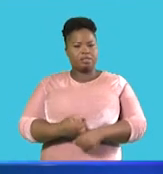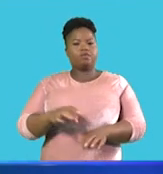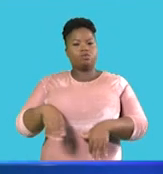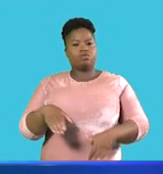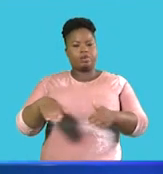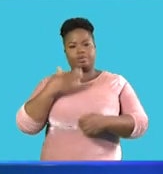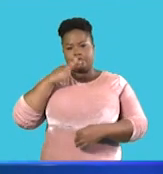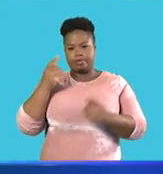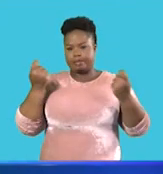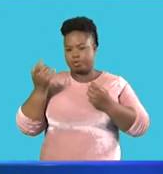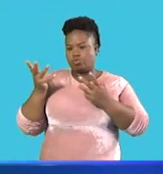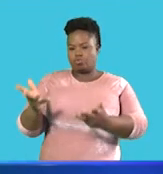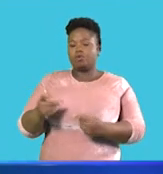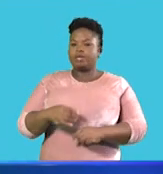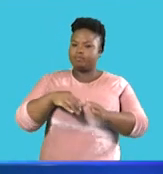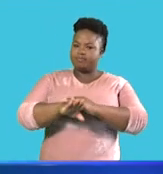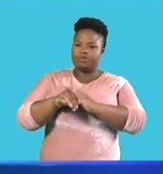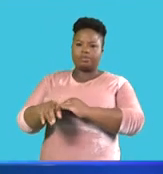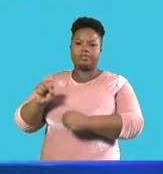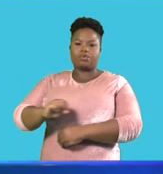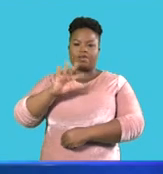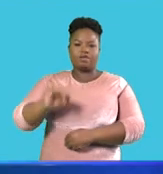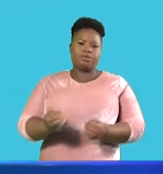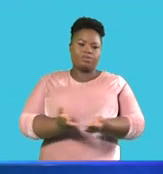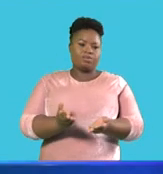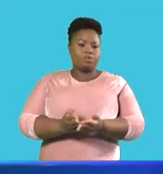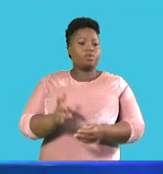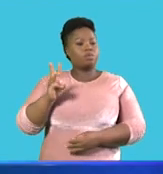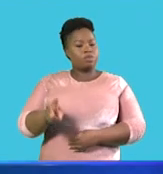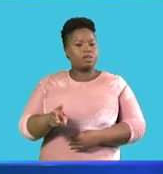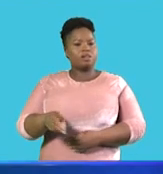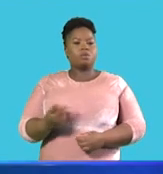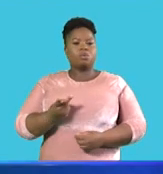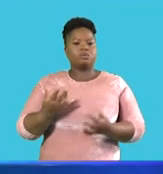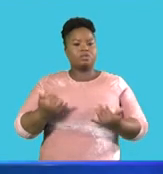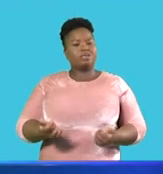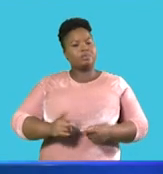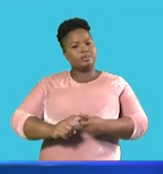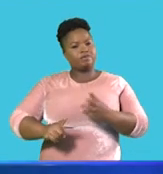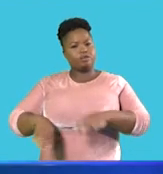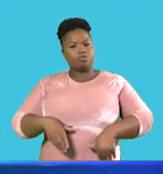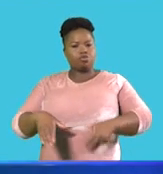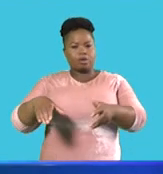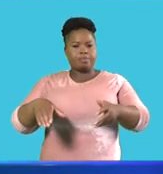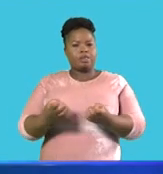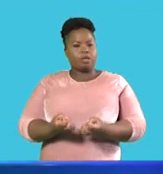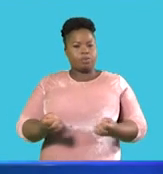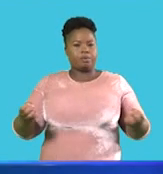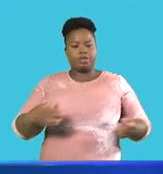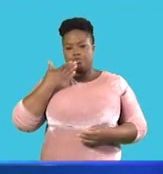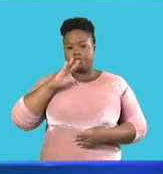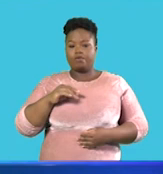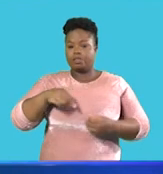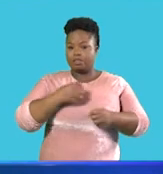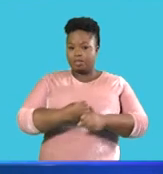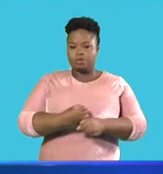godisa bolotloa mo dikolong go ralala naga ya Aforika Borwa le go neelana dikgwele tse di farologaneng tsa rugby go ile go rotloediwa ke sejana sa